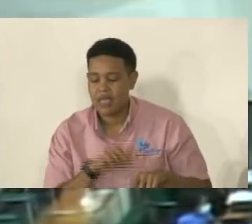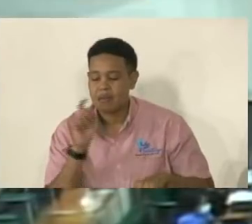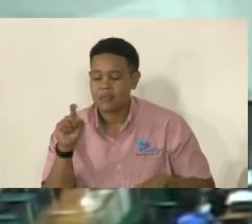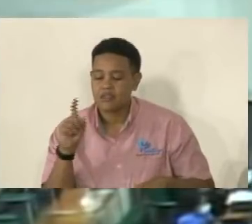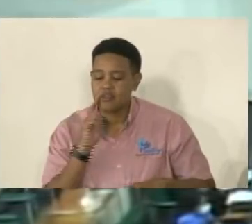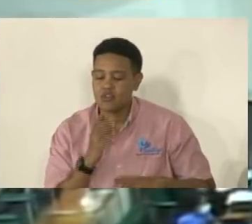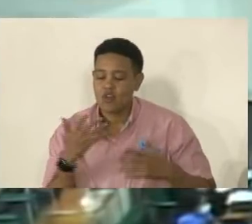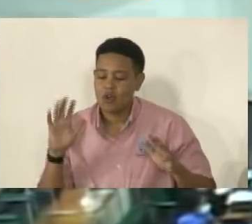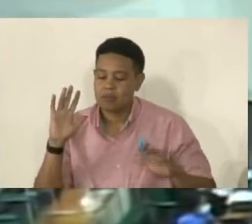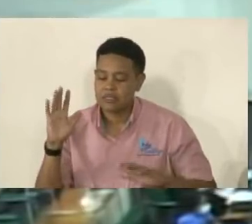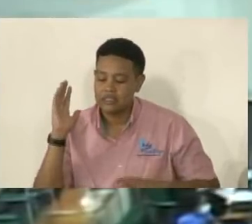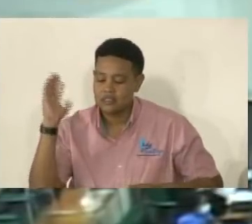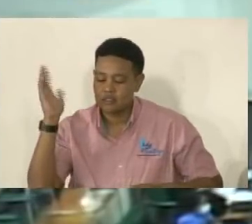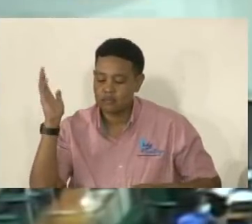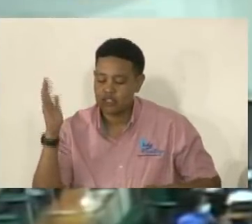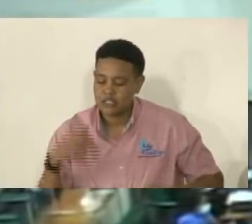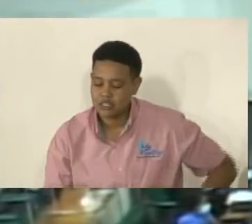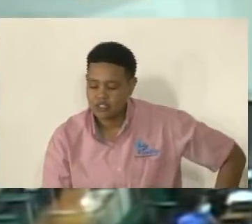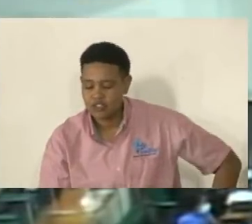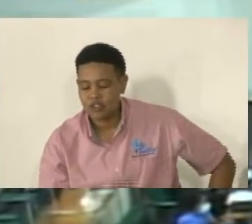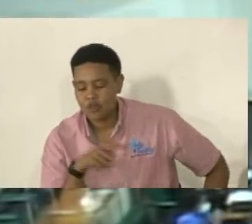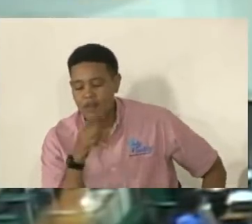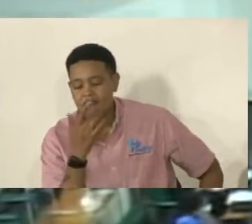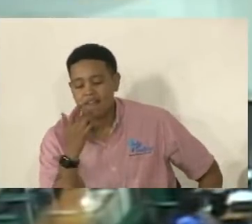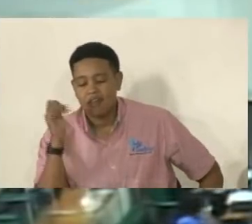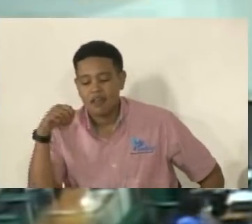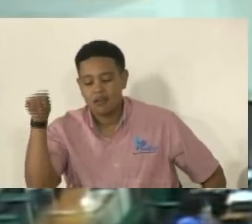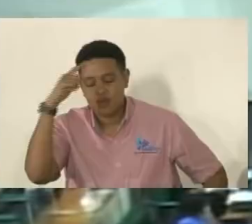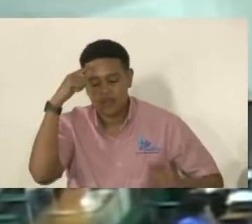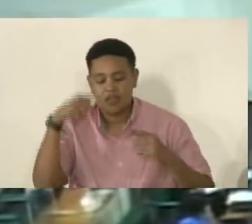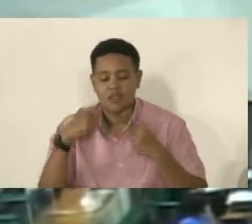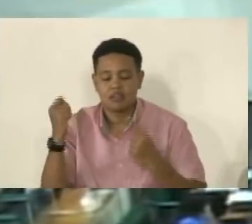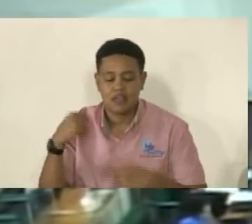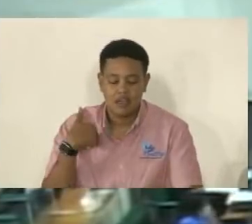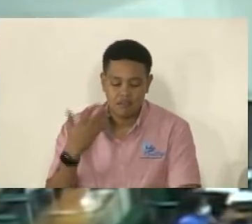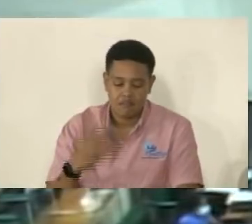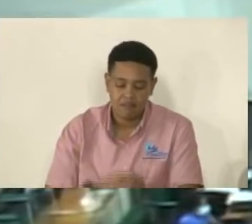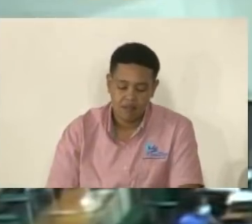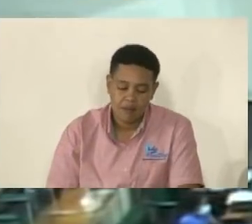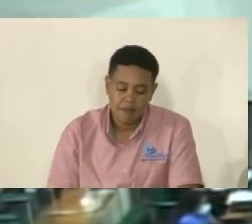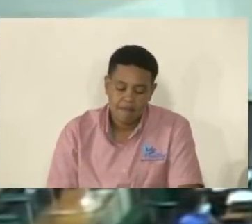presentation. Members would have heard the question. Those in favor? Against?